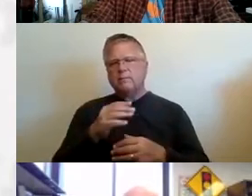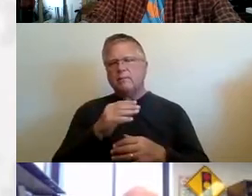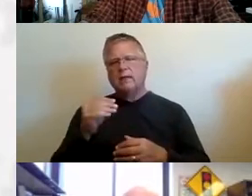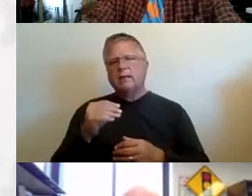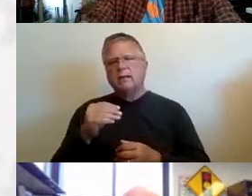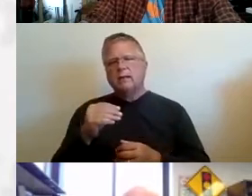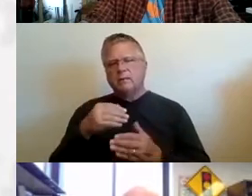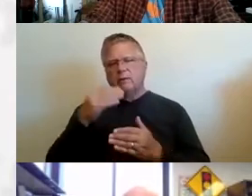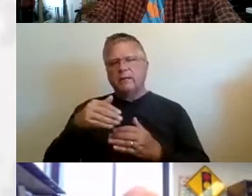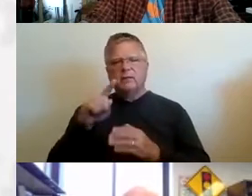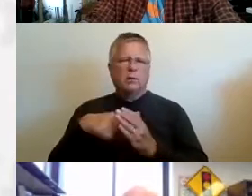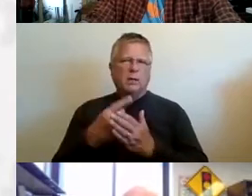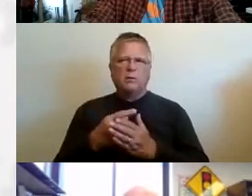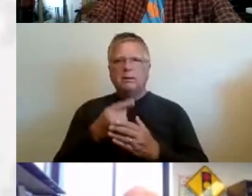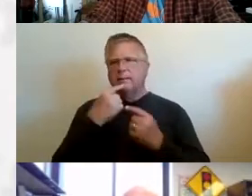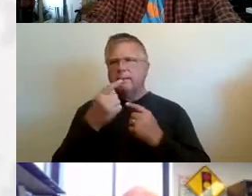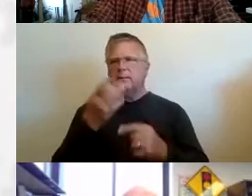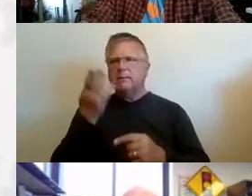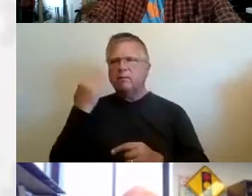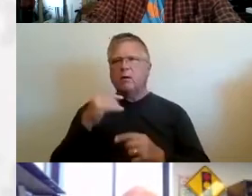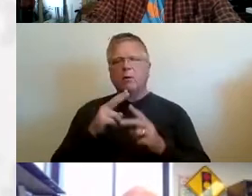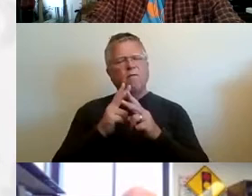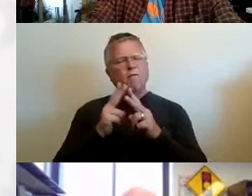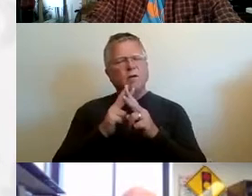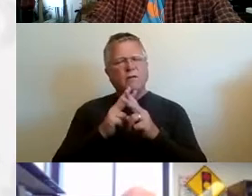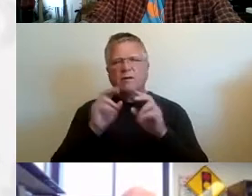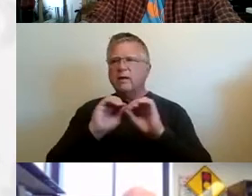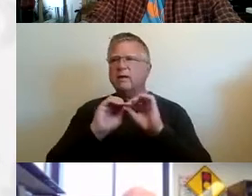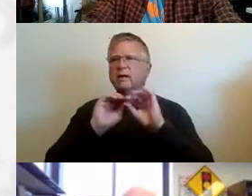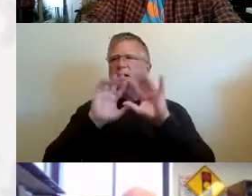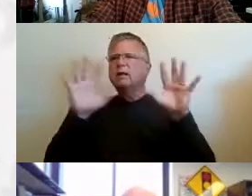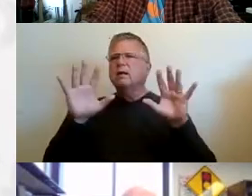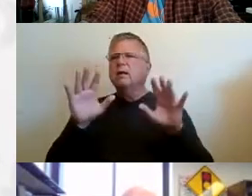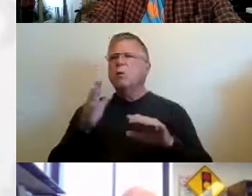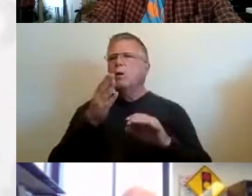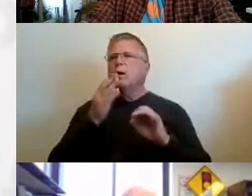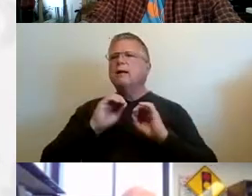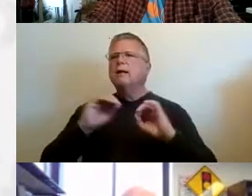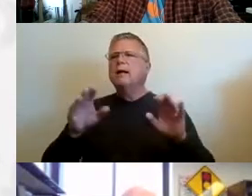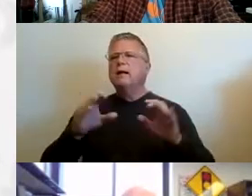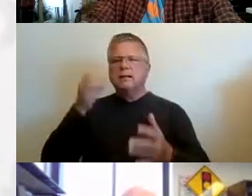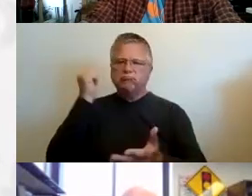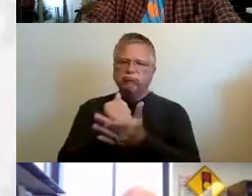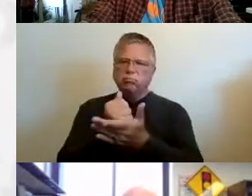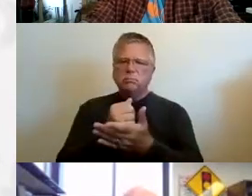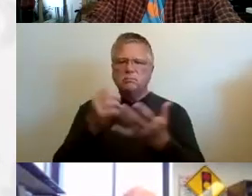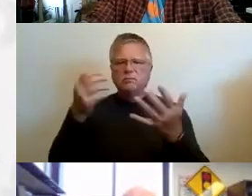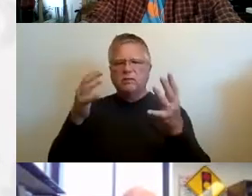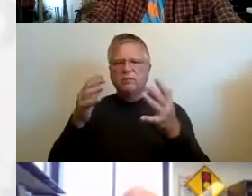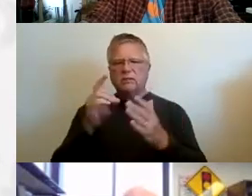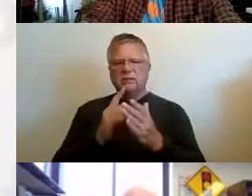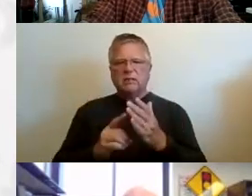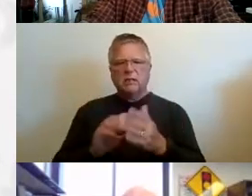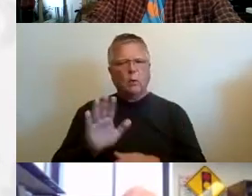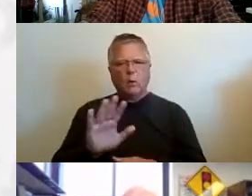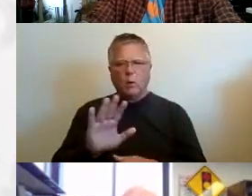Like I mentioned earlier, I want to be very, very, very clear that none of these are finalized. None of these are in final design. So